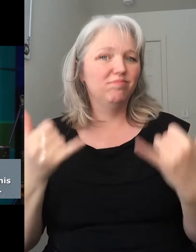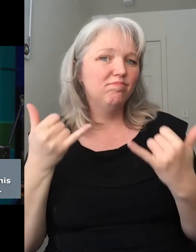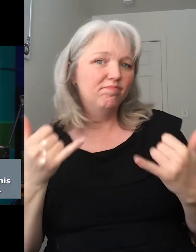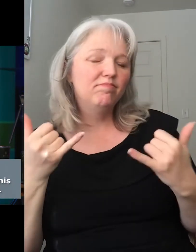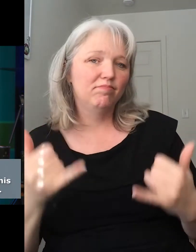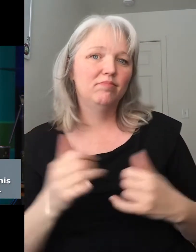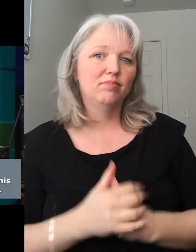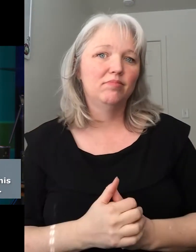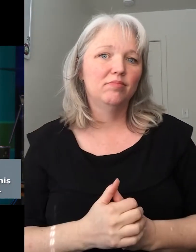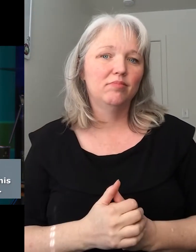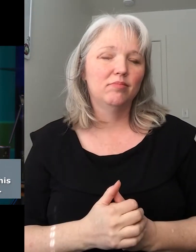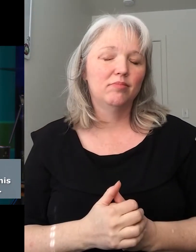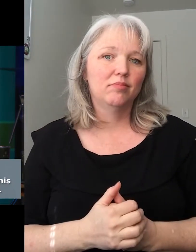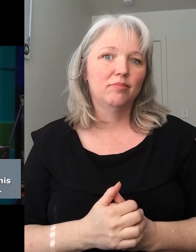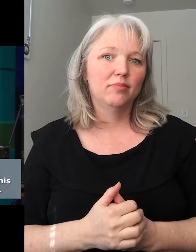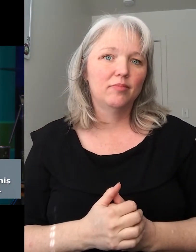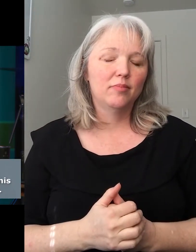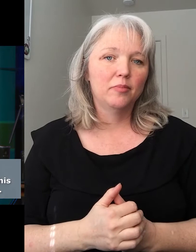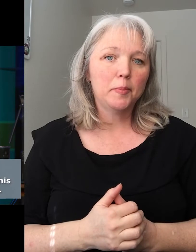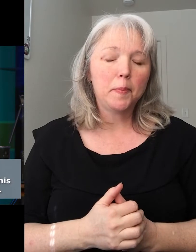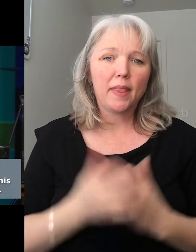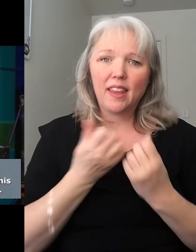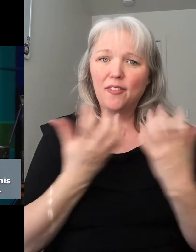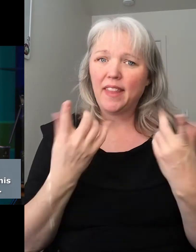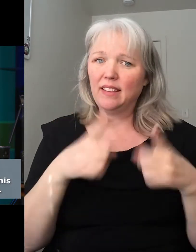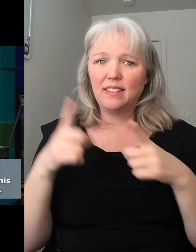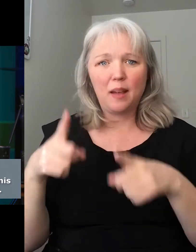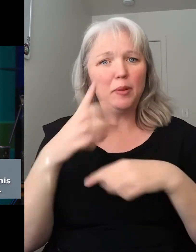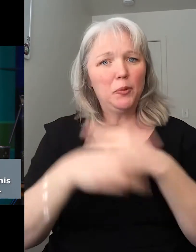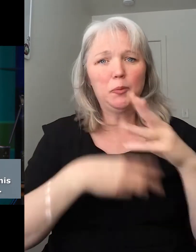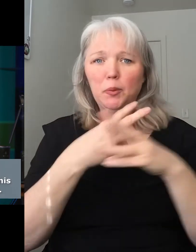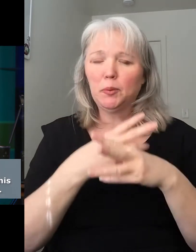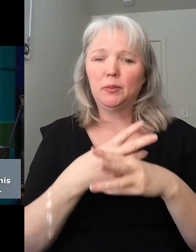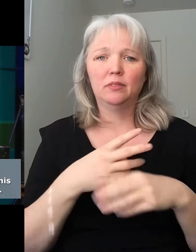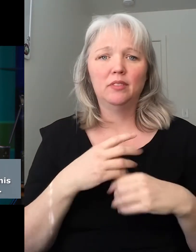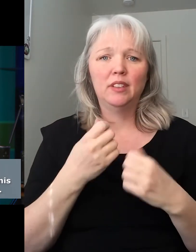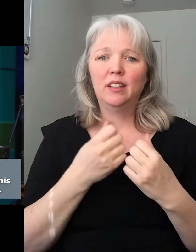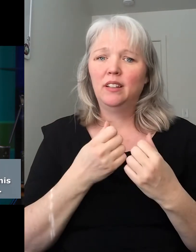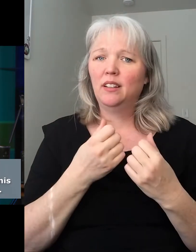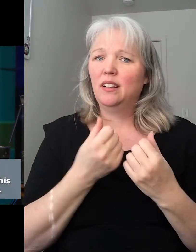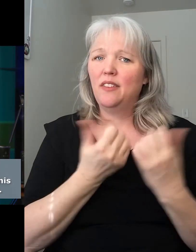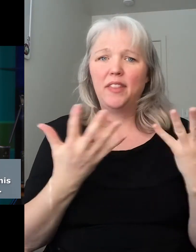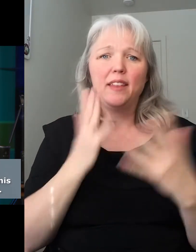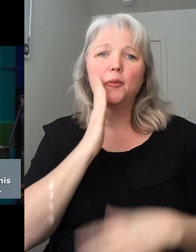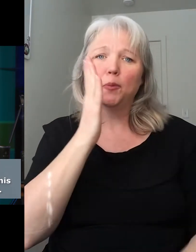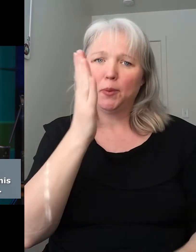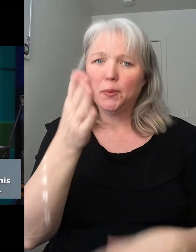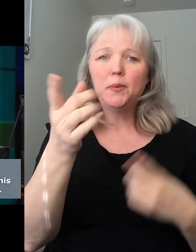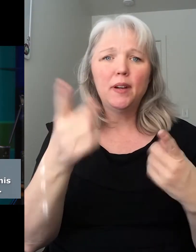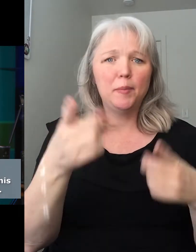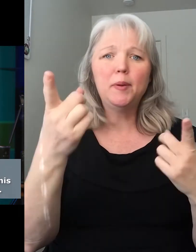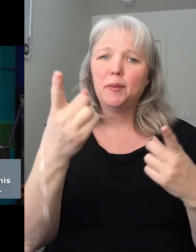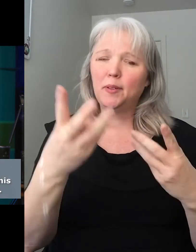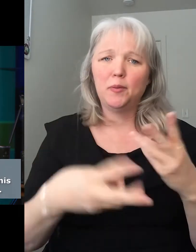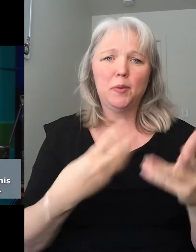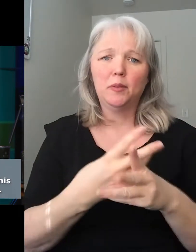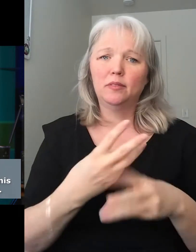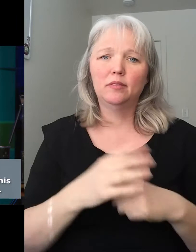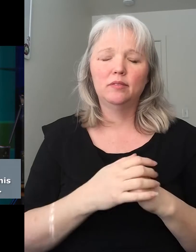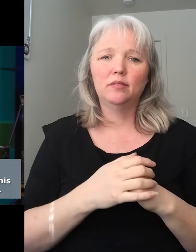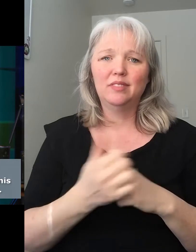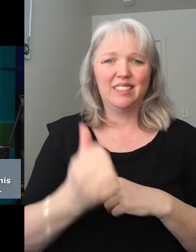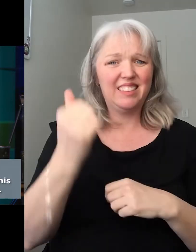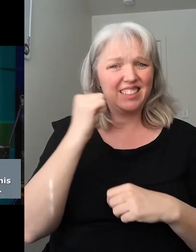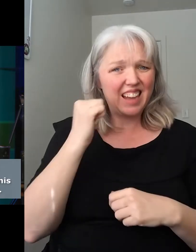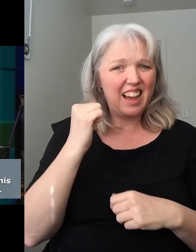And it's on the basis of all that's happening in the world. and all that will happen in the world,